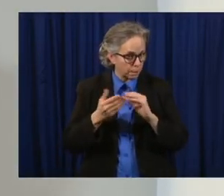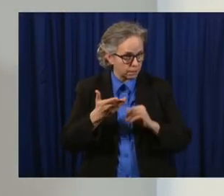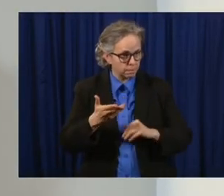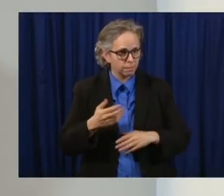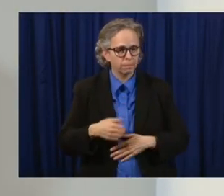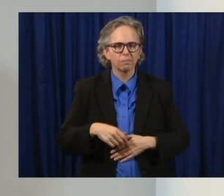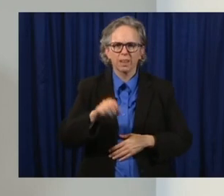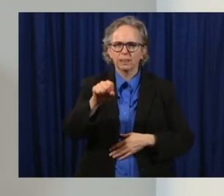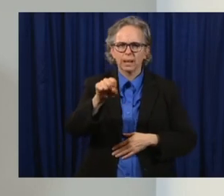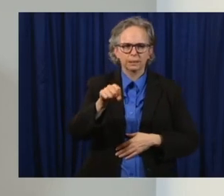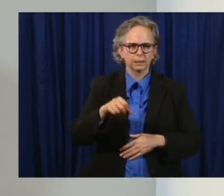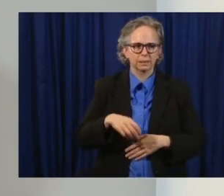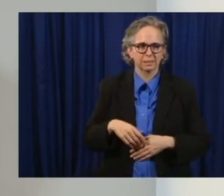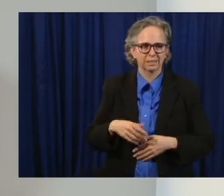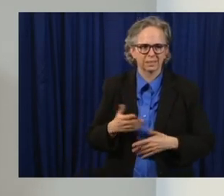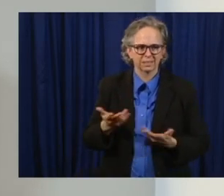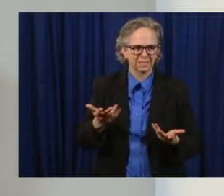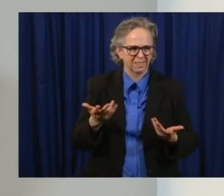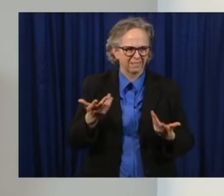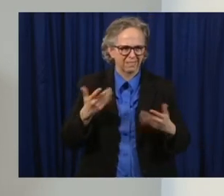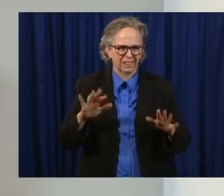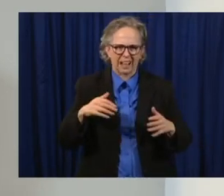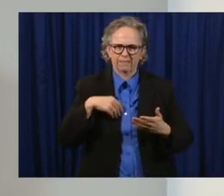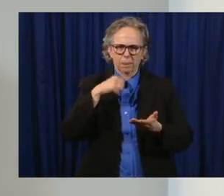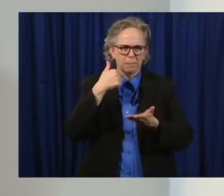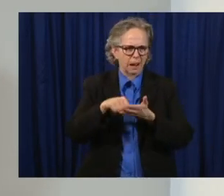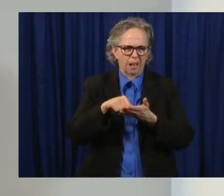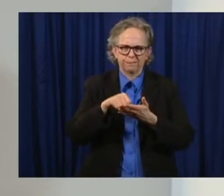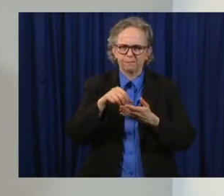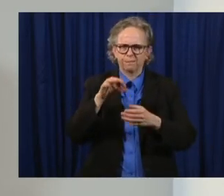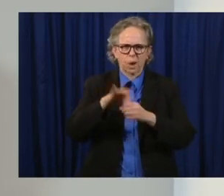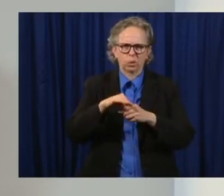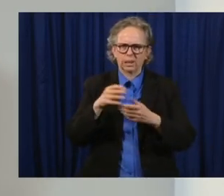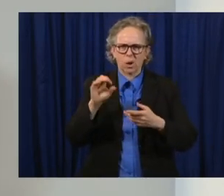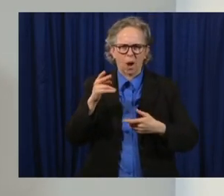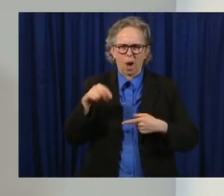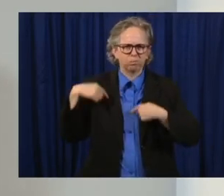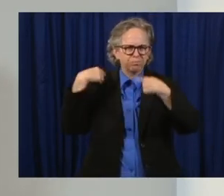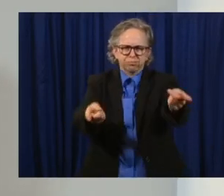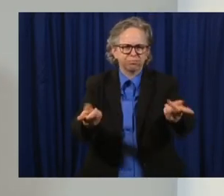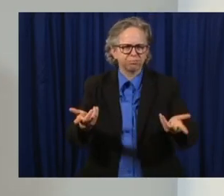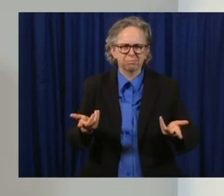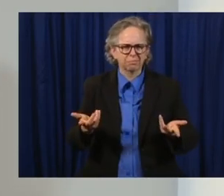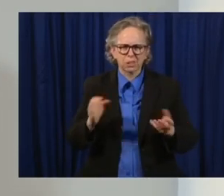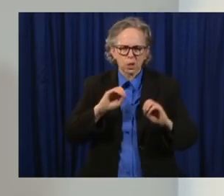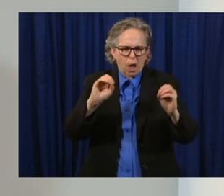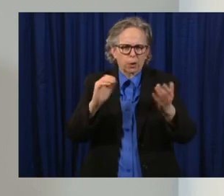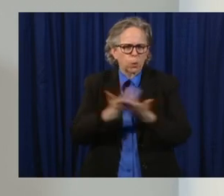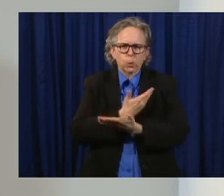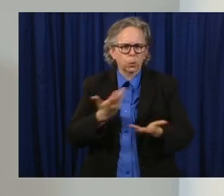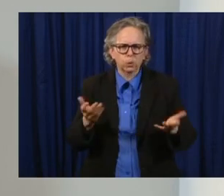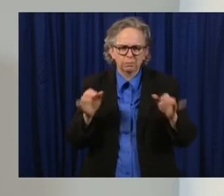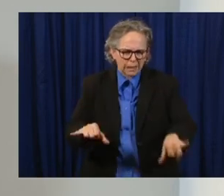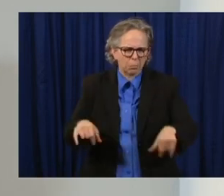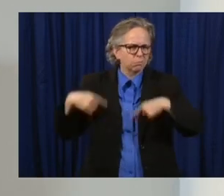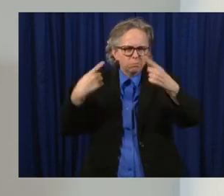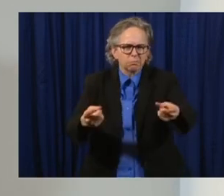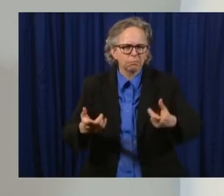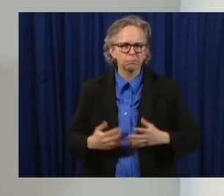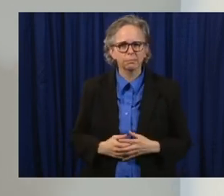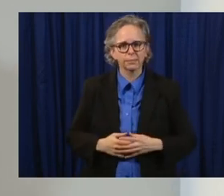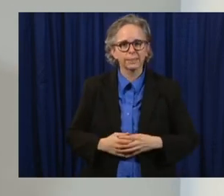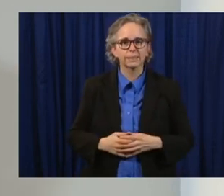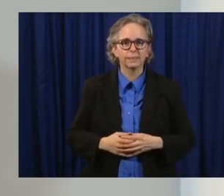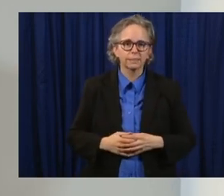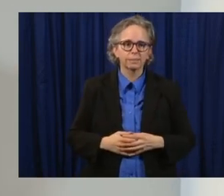have voting by mail in Ohio. It has been part of our voting process. We've had voting by mail. Shortly after